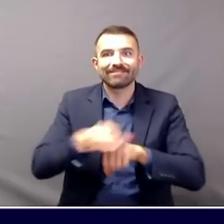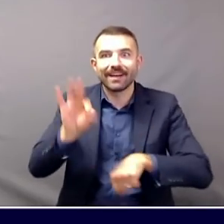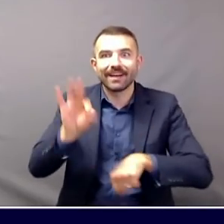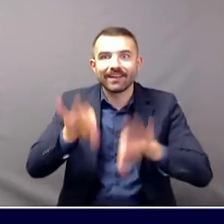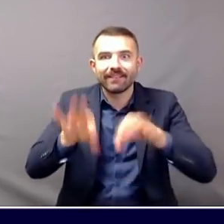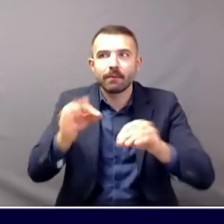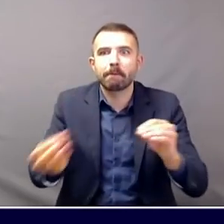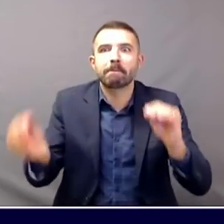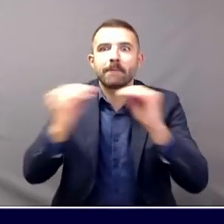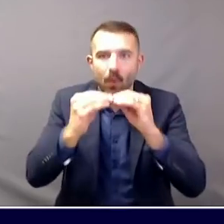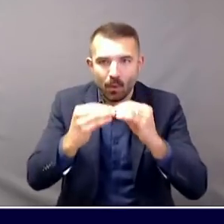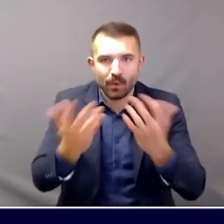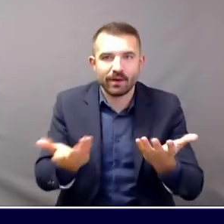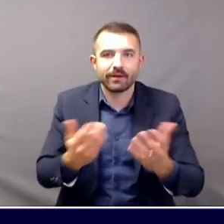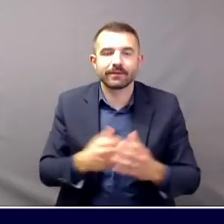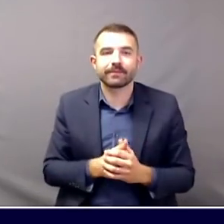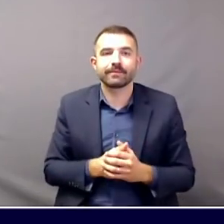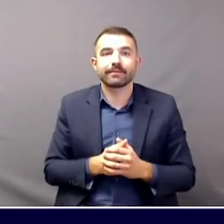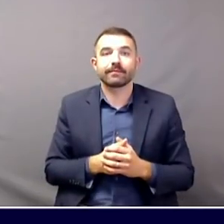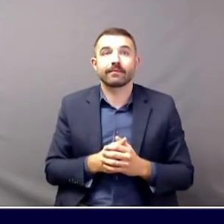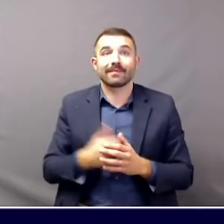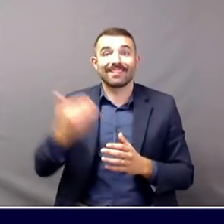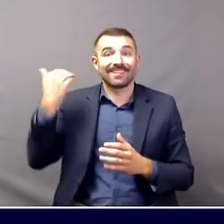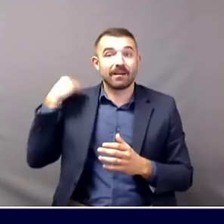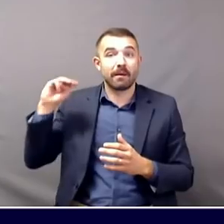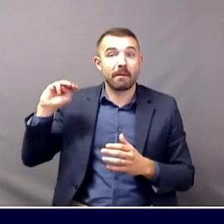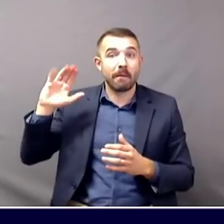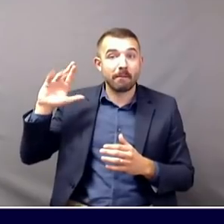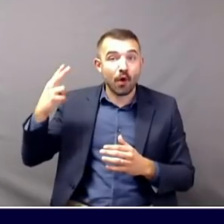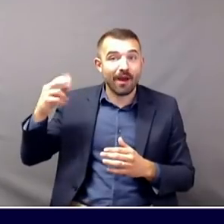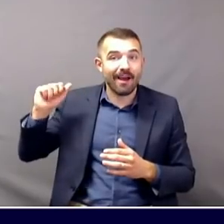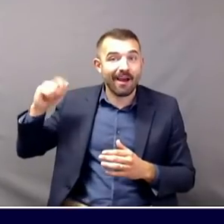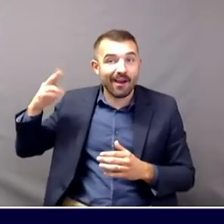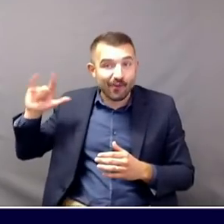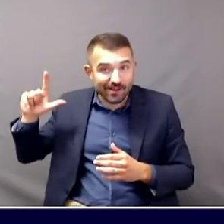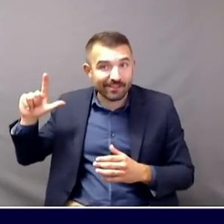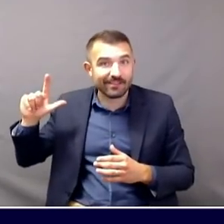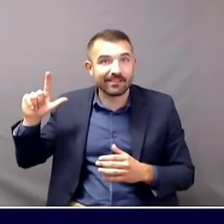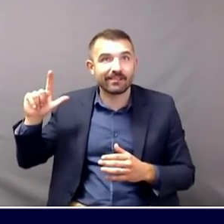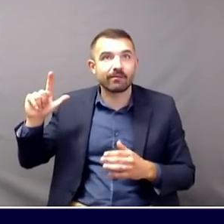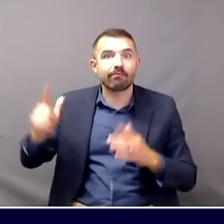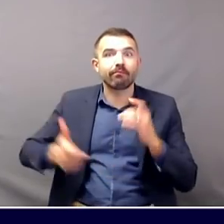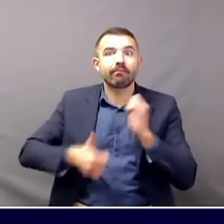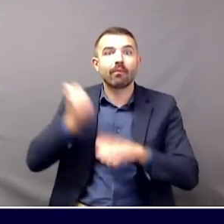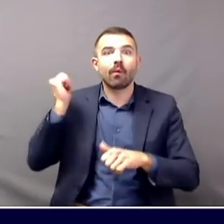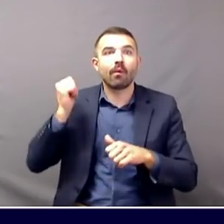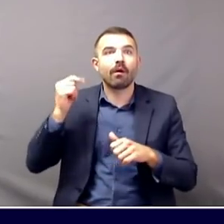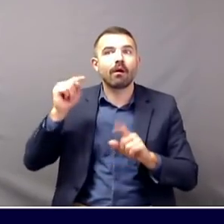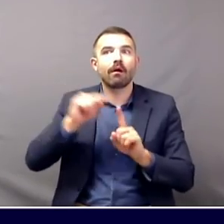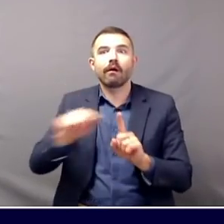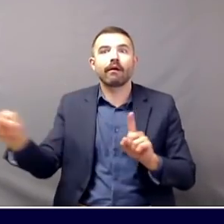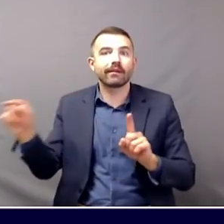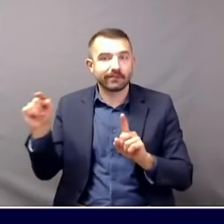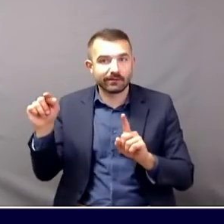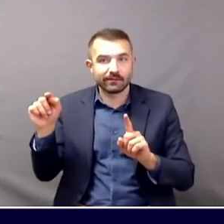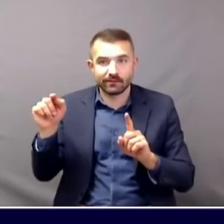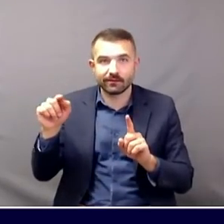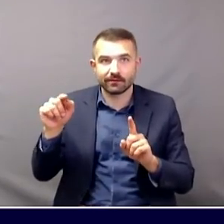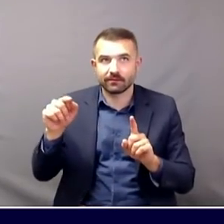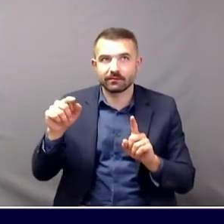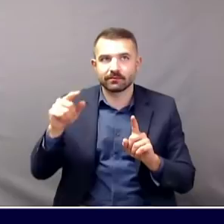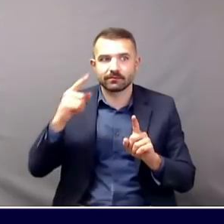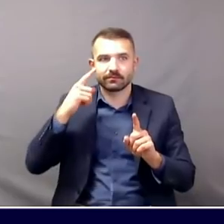across the country, patients were largely being transferred and referred to larger tertiary care centers